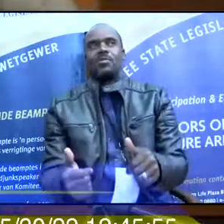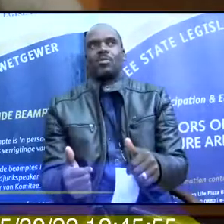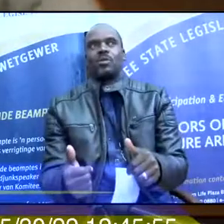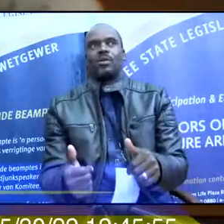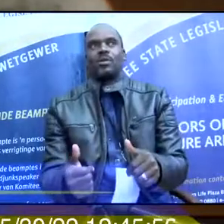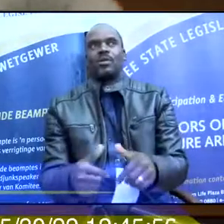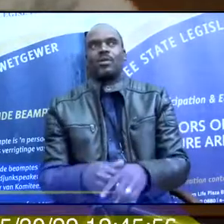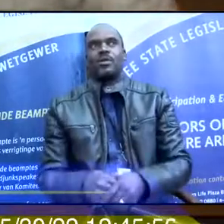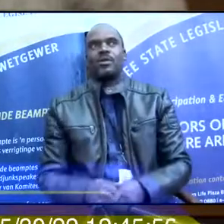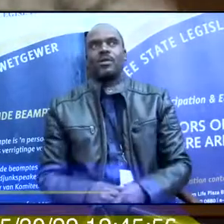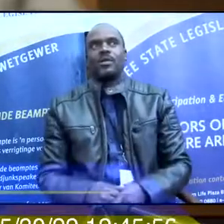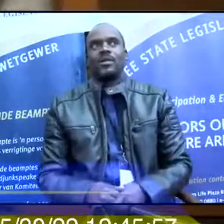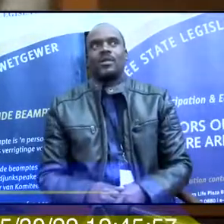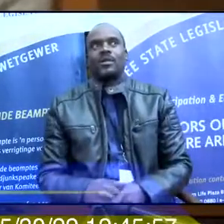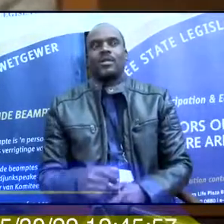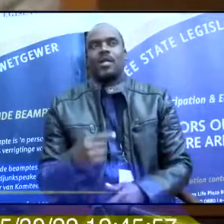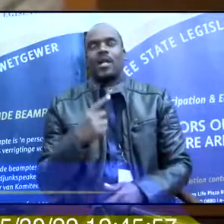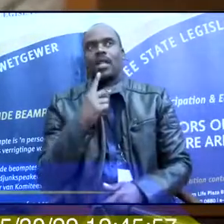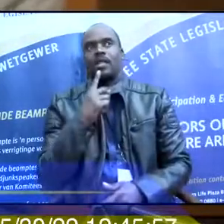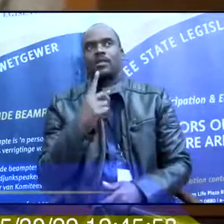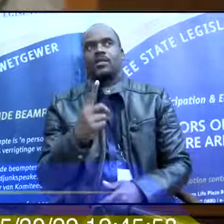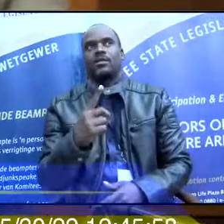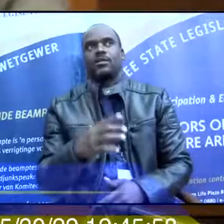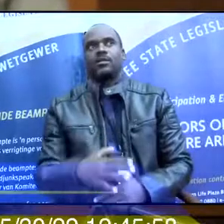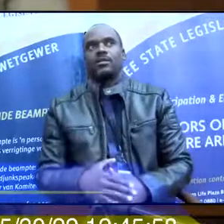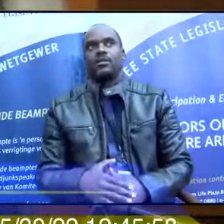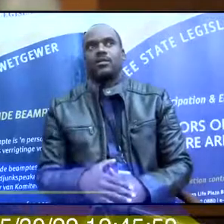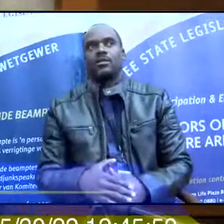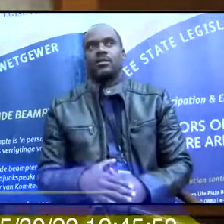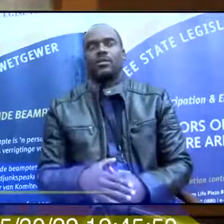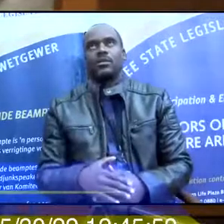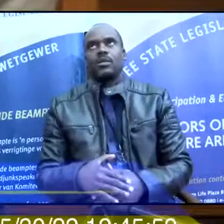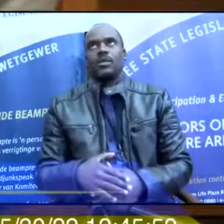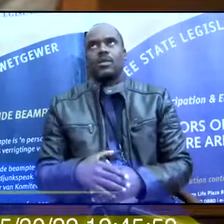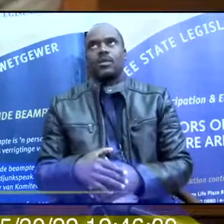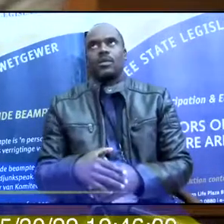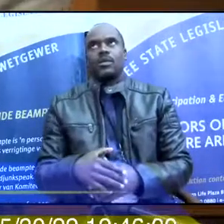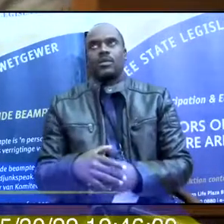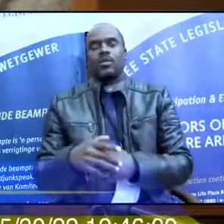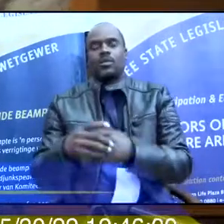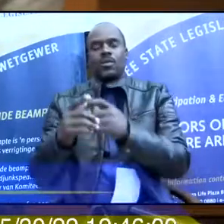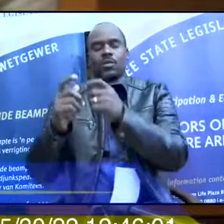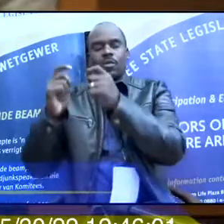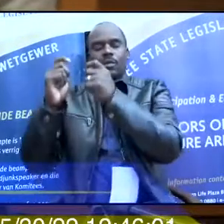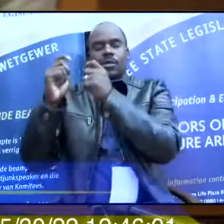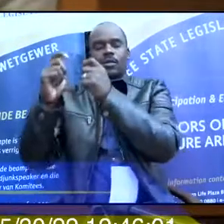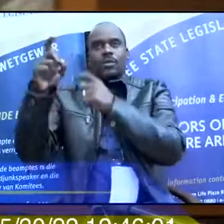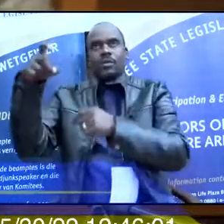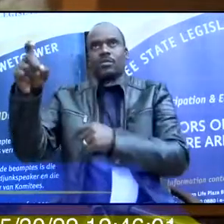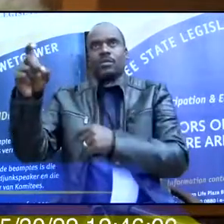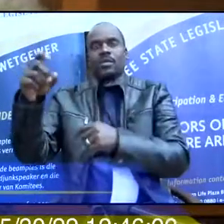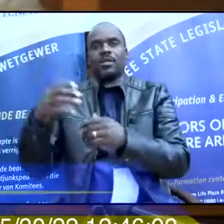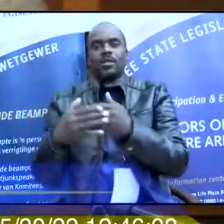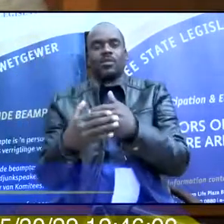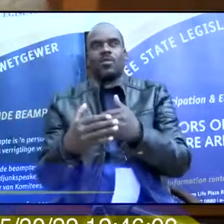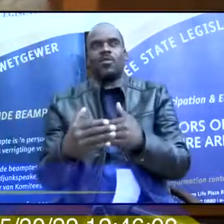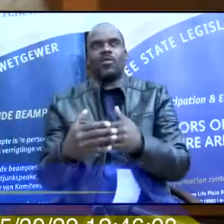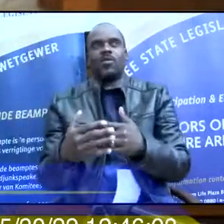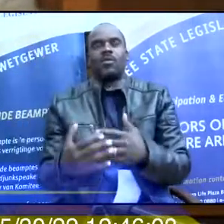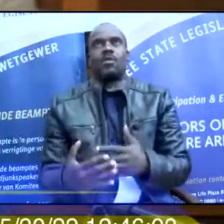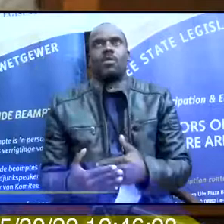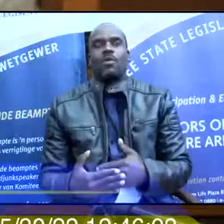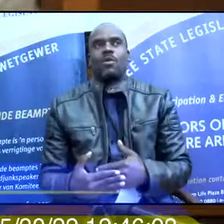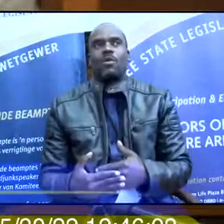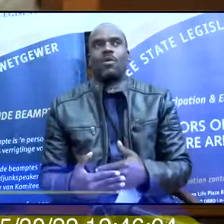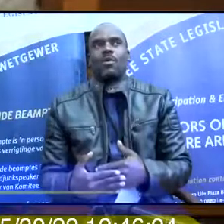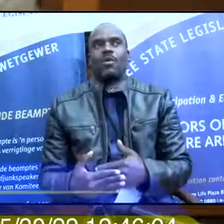let me start by saying honorable speaker before you dismiss me from your house let